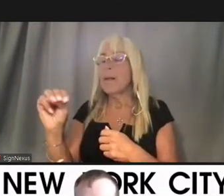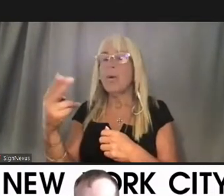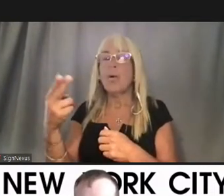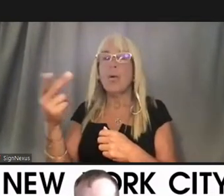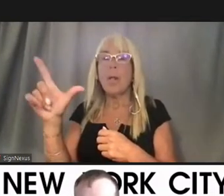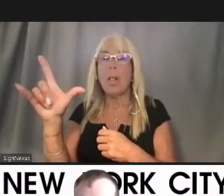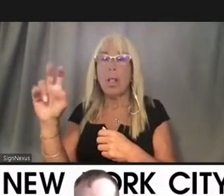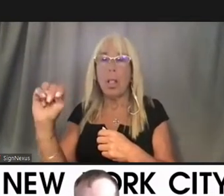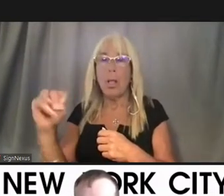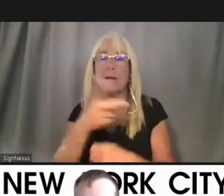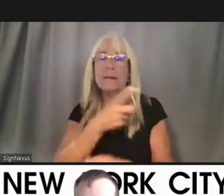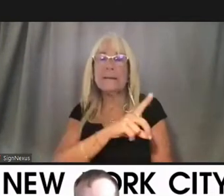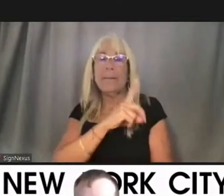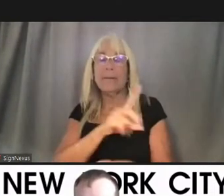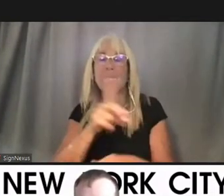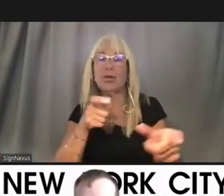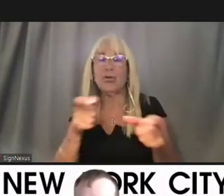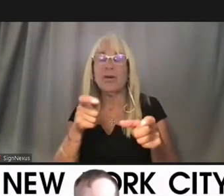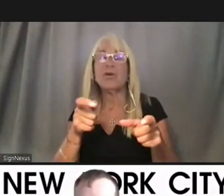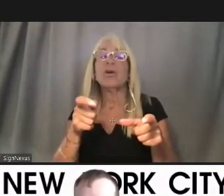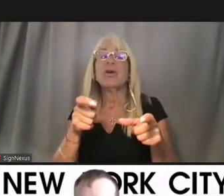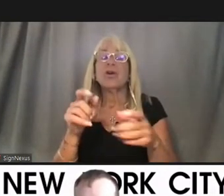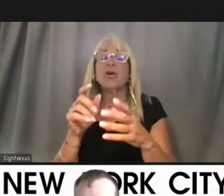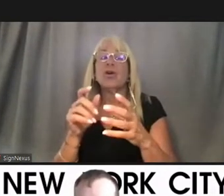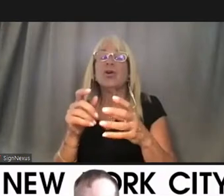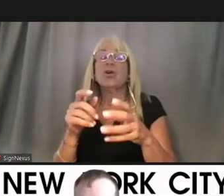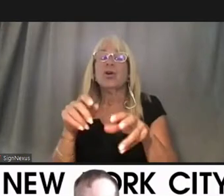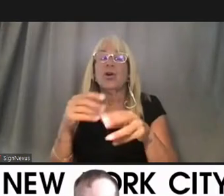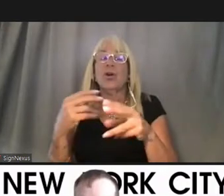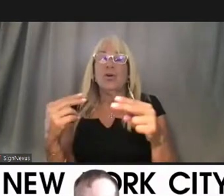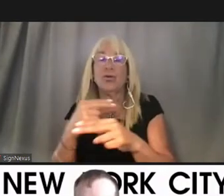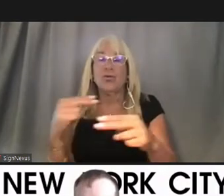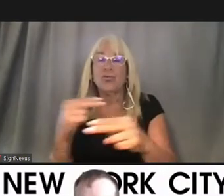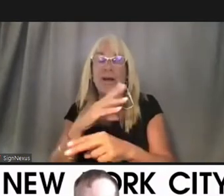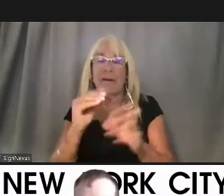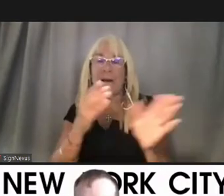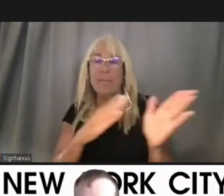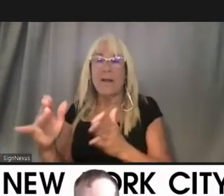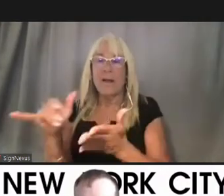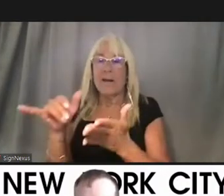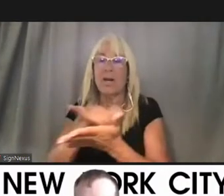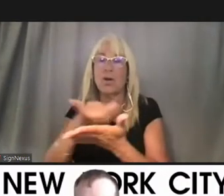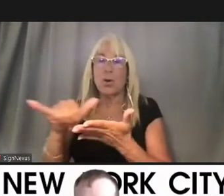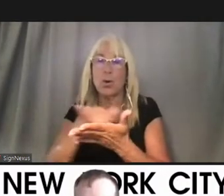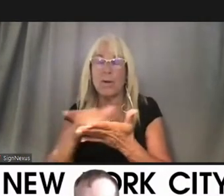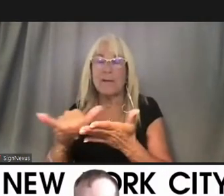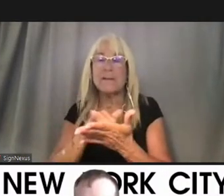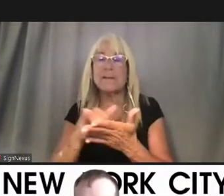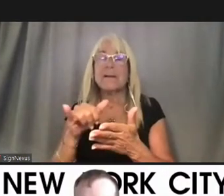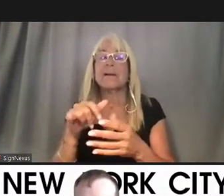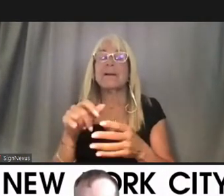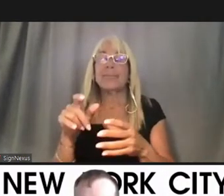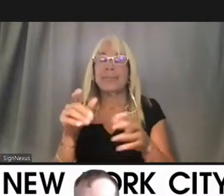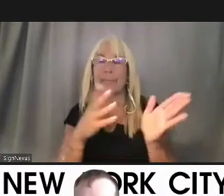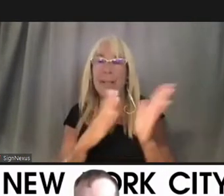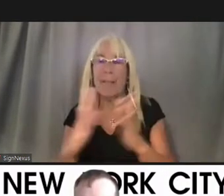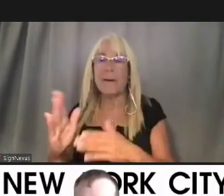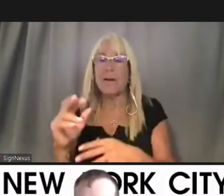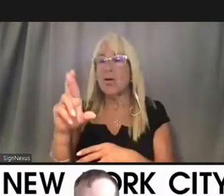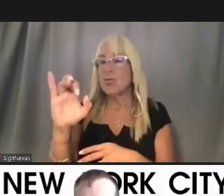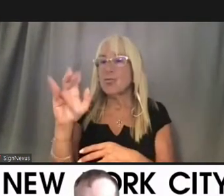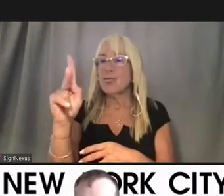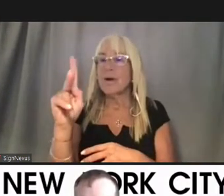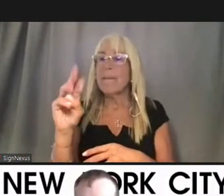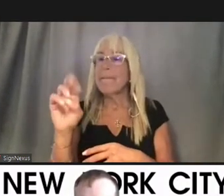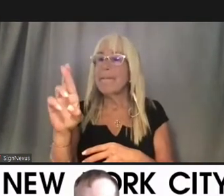of traffic engineering and planning from New York City Department of Transportation we also have with us today Rick Marquis